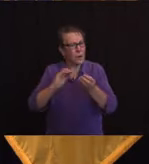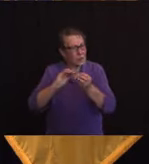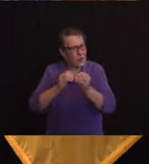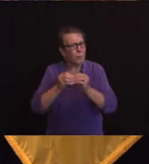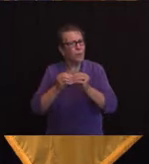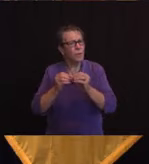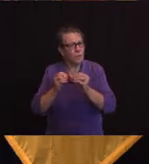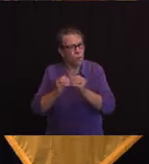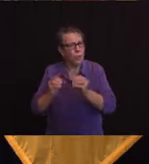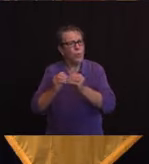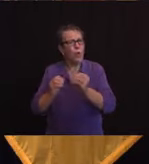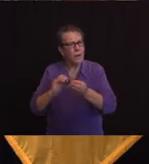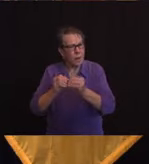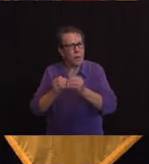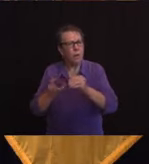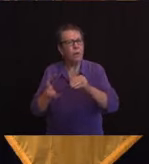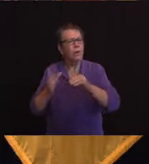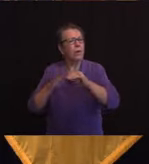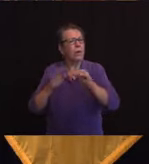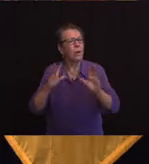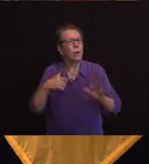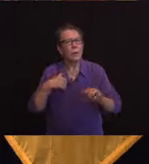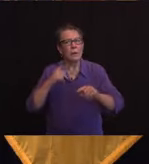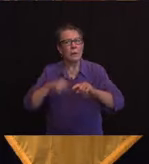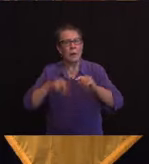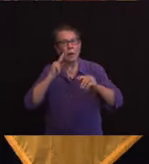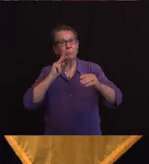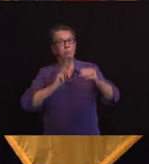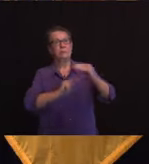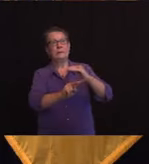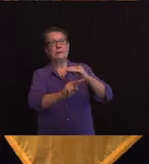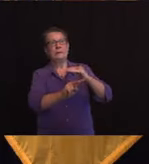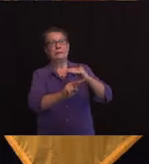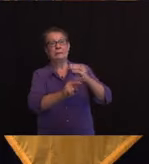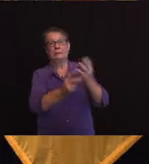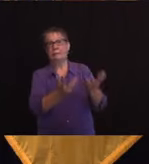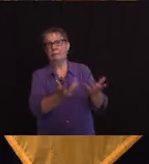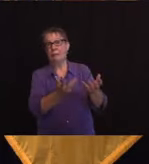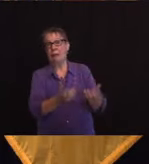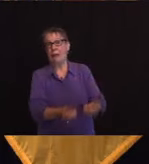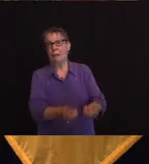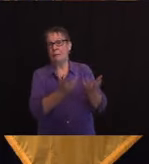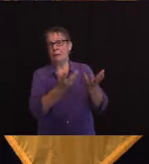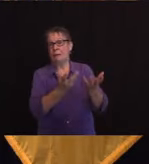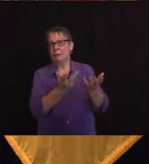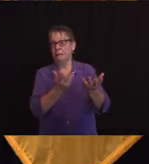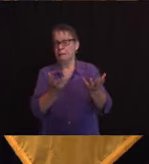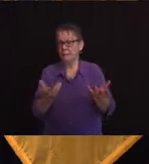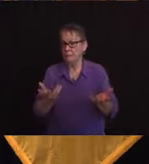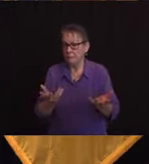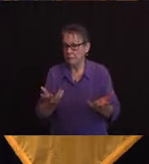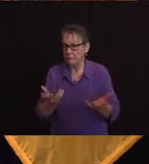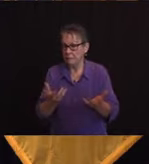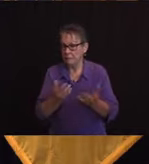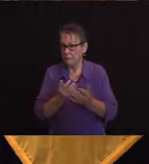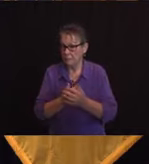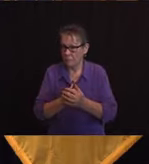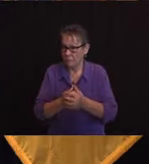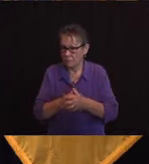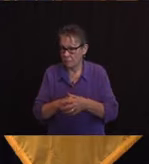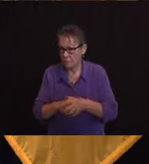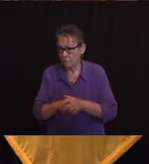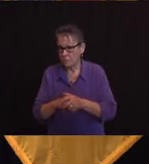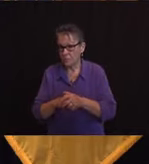and expect it. We did not change the overall indoor capacities, so it's still, the gathering limits are